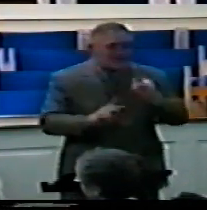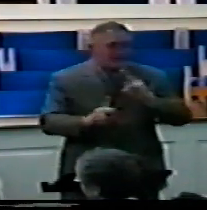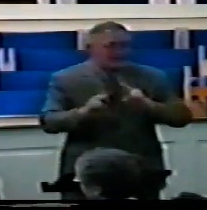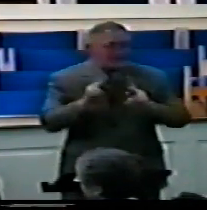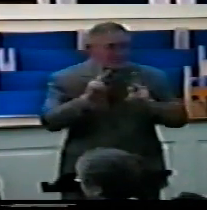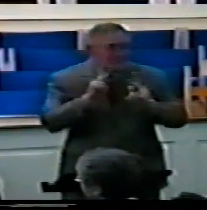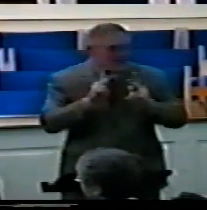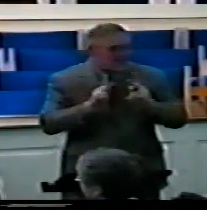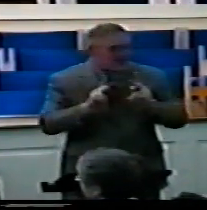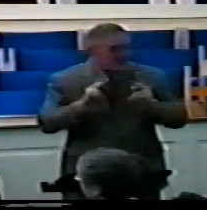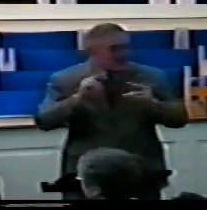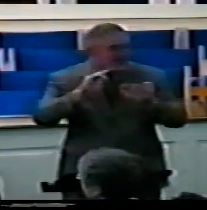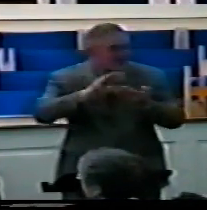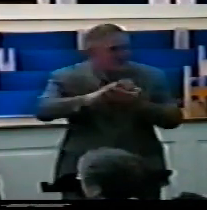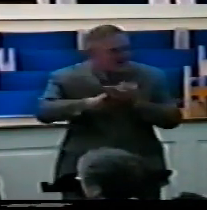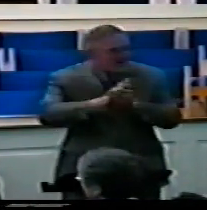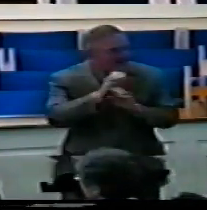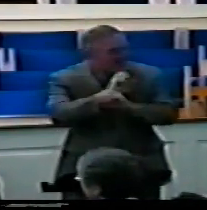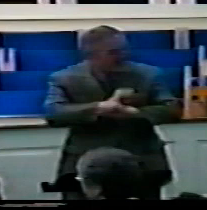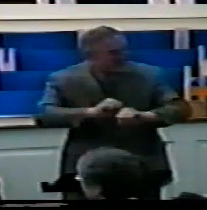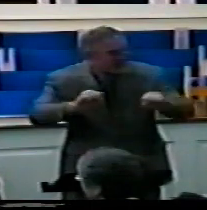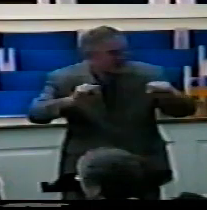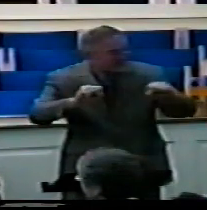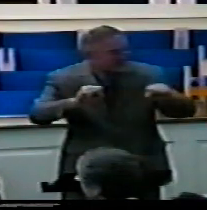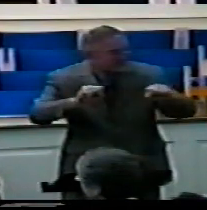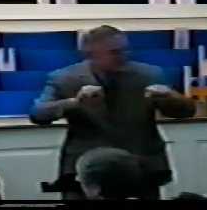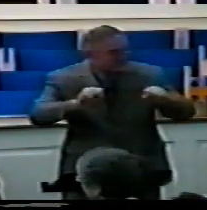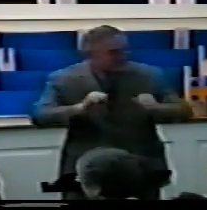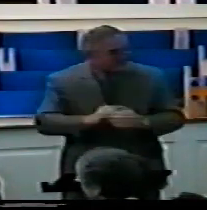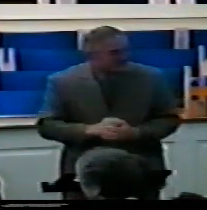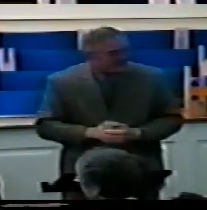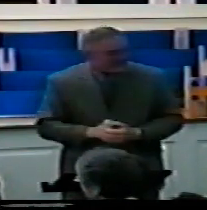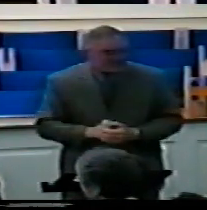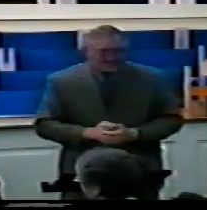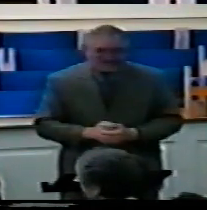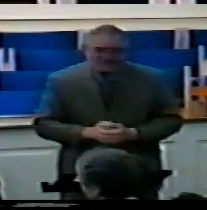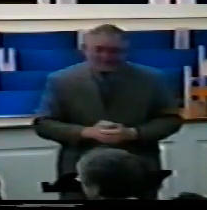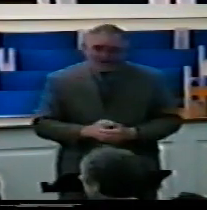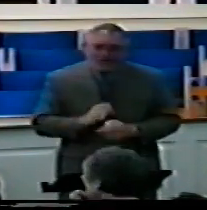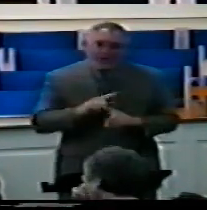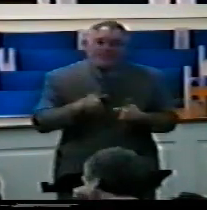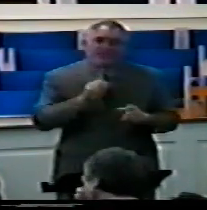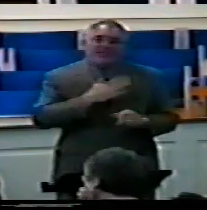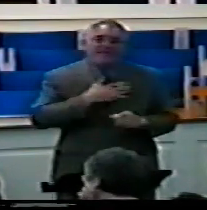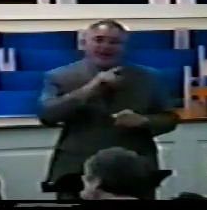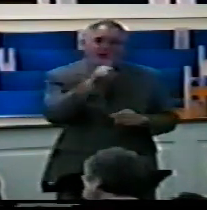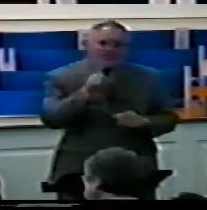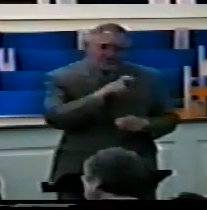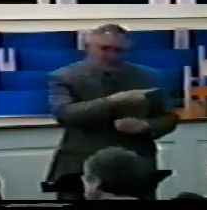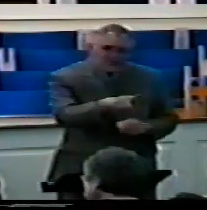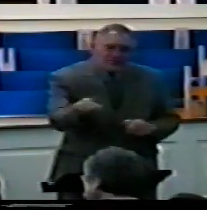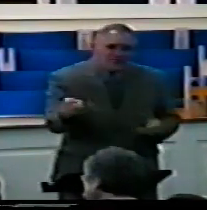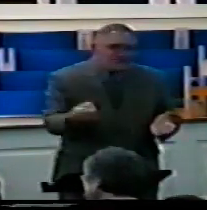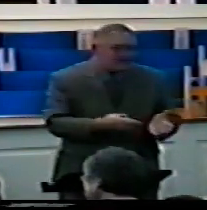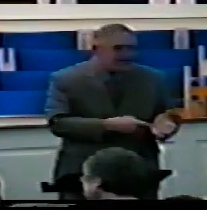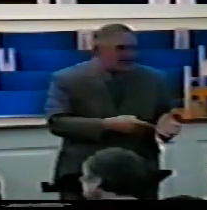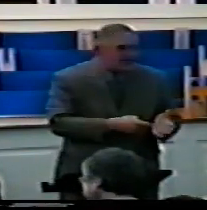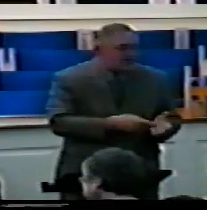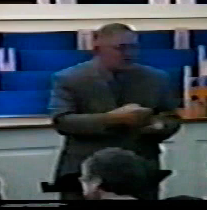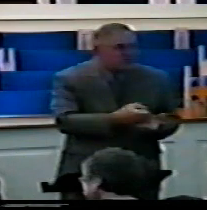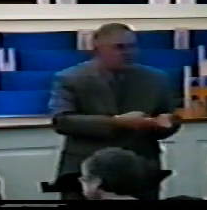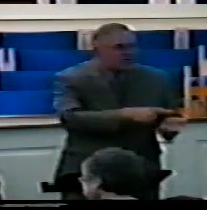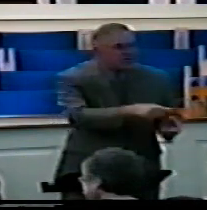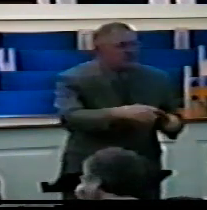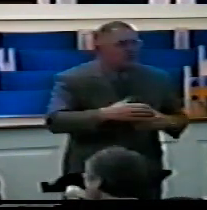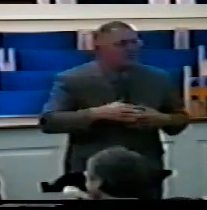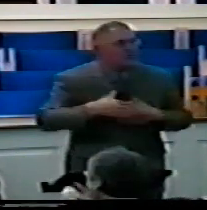come to know Christ as their personal Lord and Savior. But my question for you tonight is this. What are you